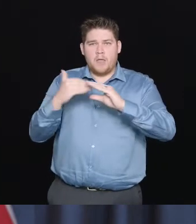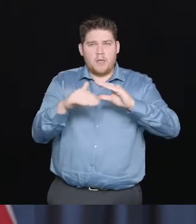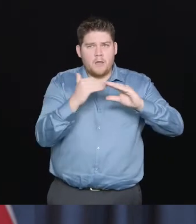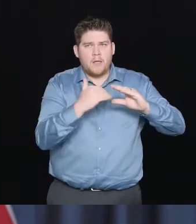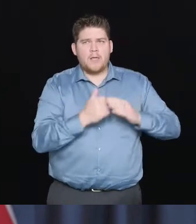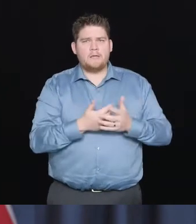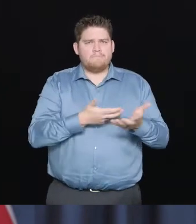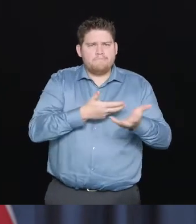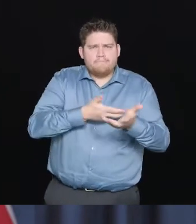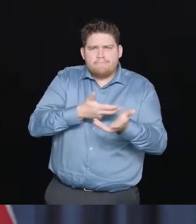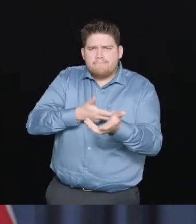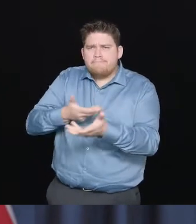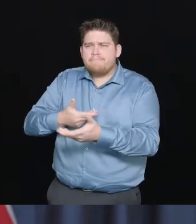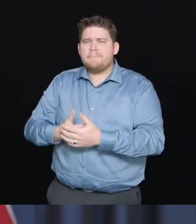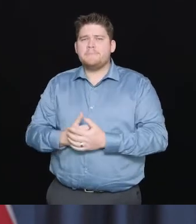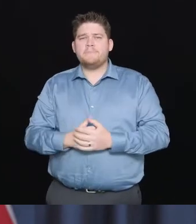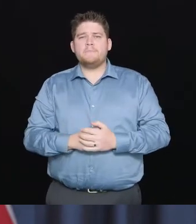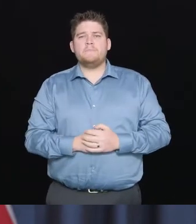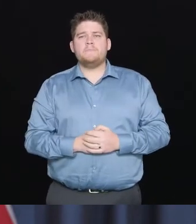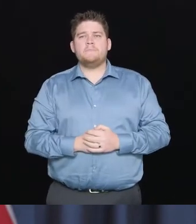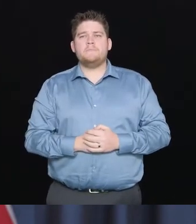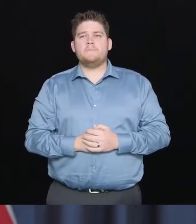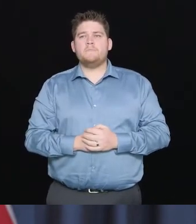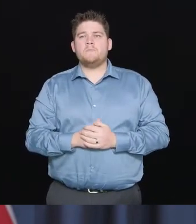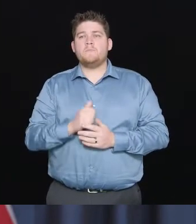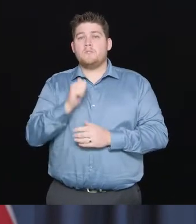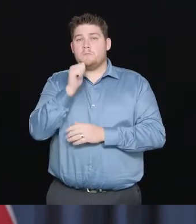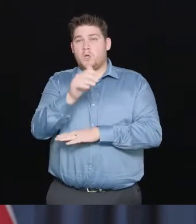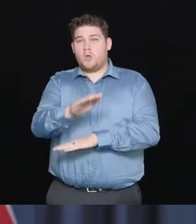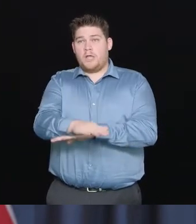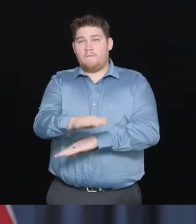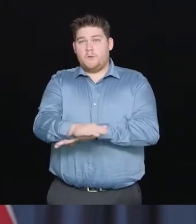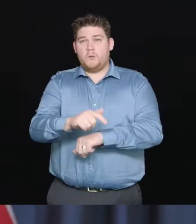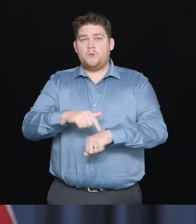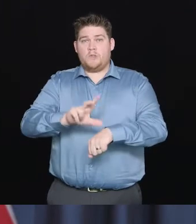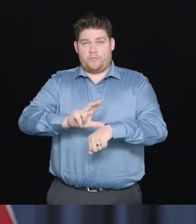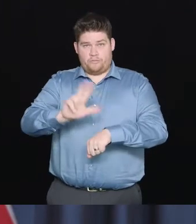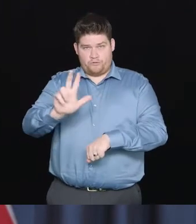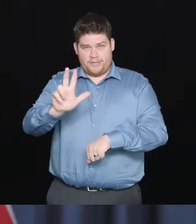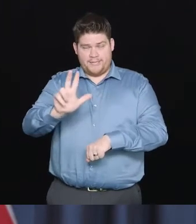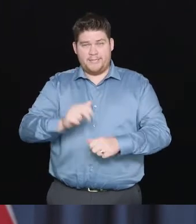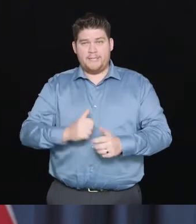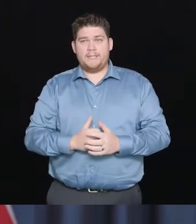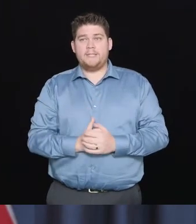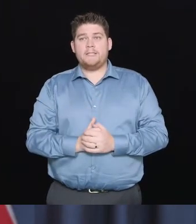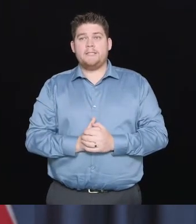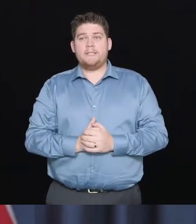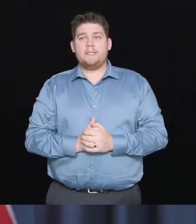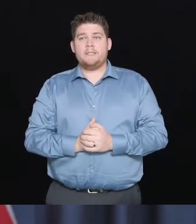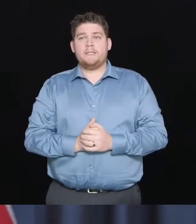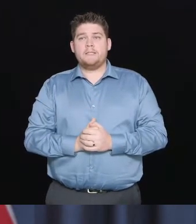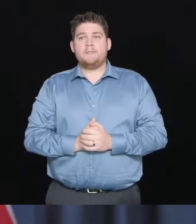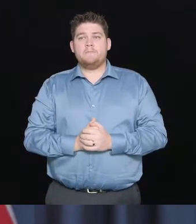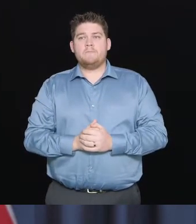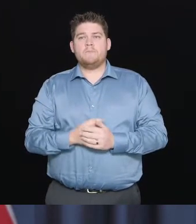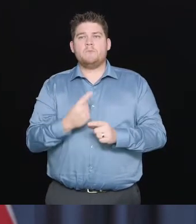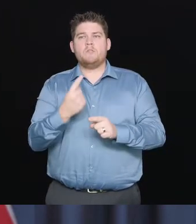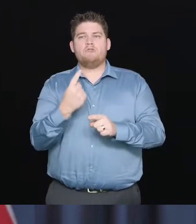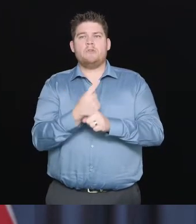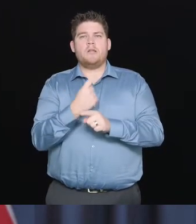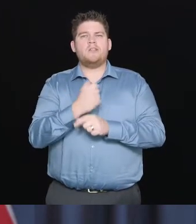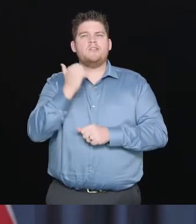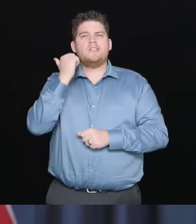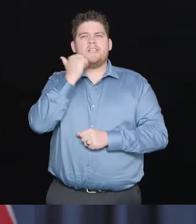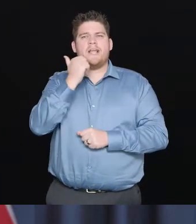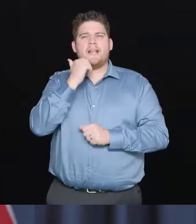Later on tomorrow afternoon at 3 o'clock, we'll be releasing our regular daily statement, which will give information about case counts